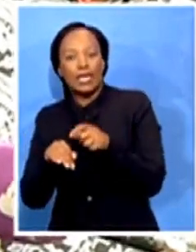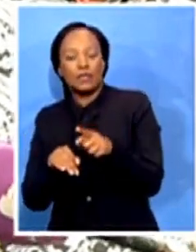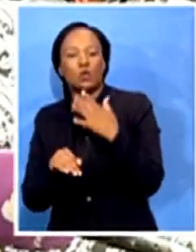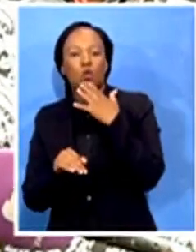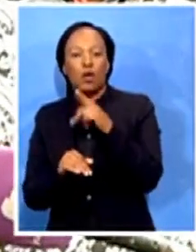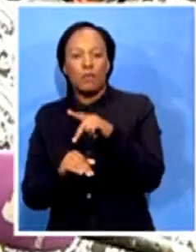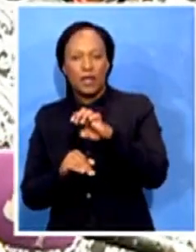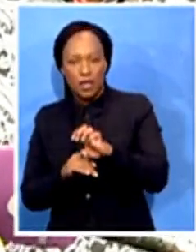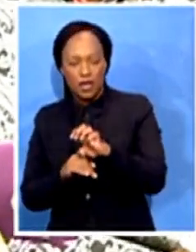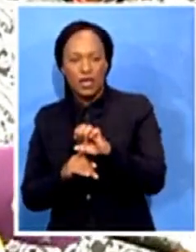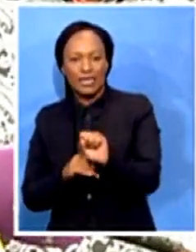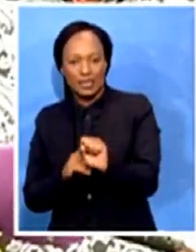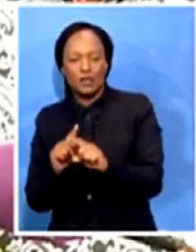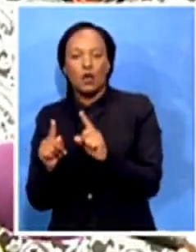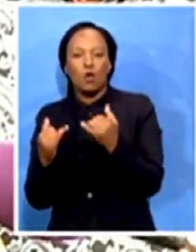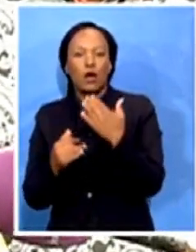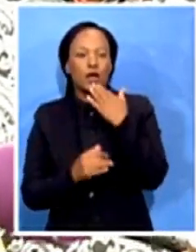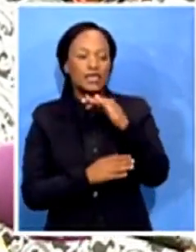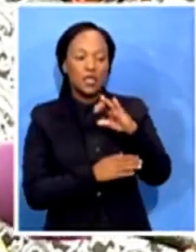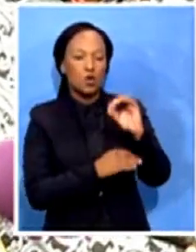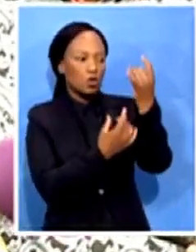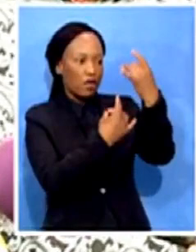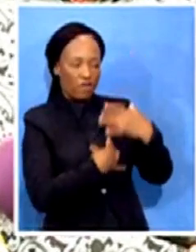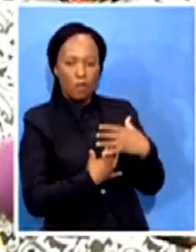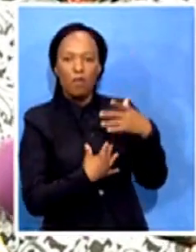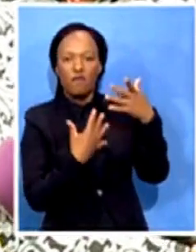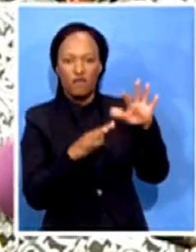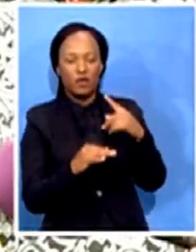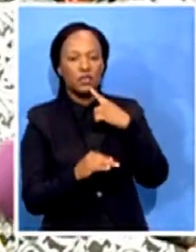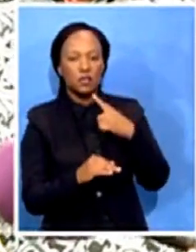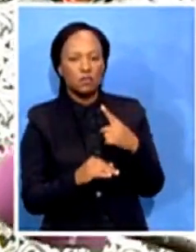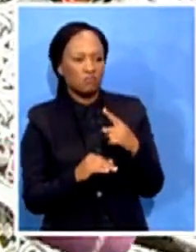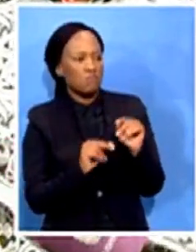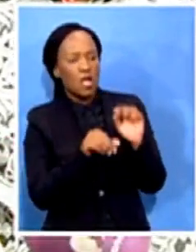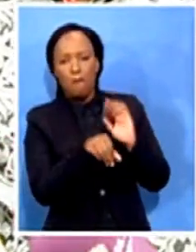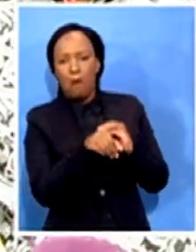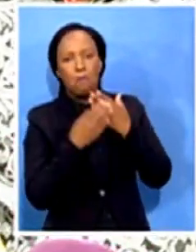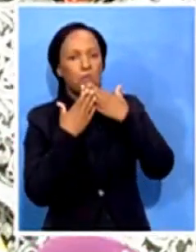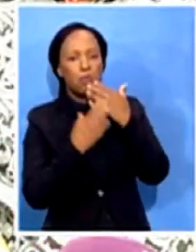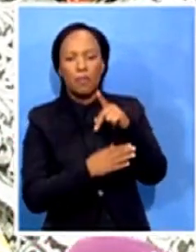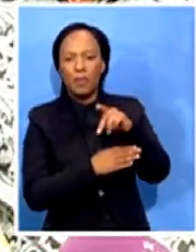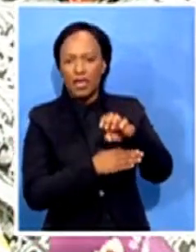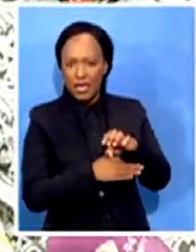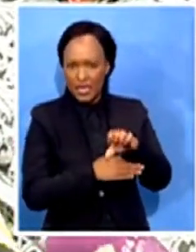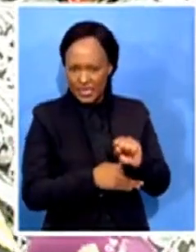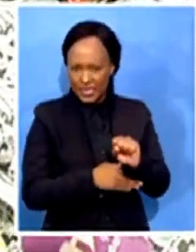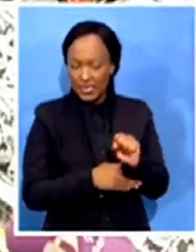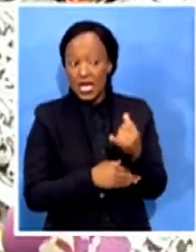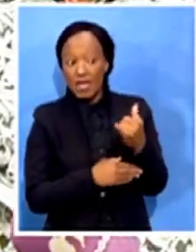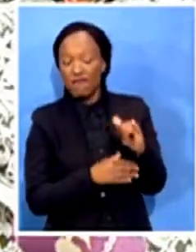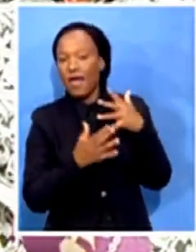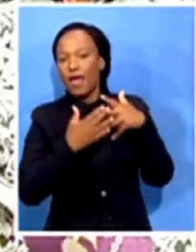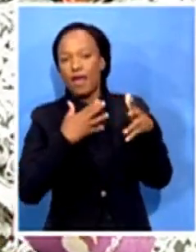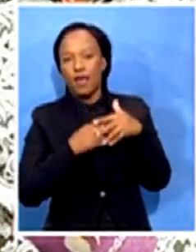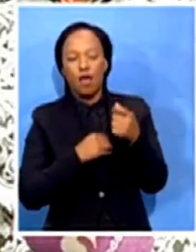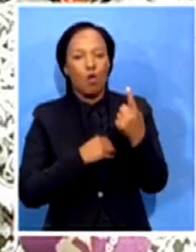that they are having, they don't have issues around PPE, but if maybe there's maybe one or two things that maybe the